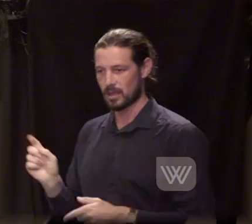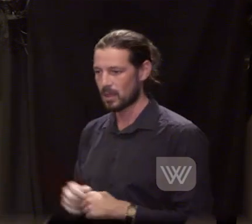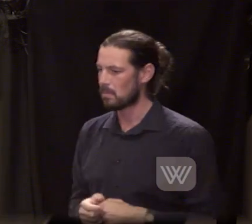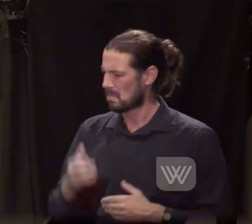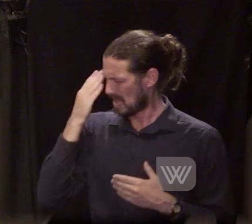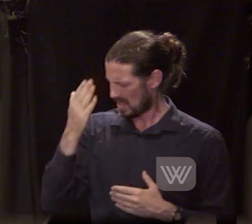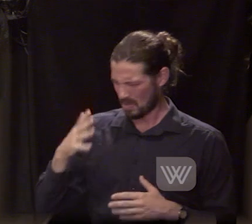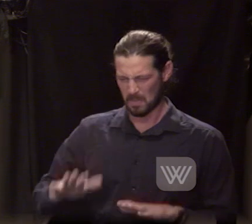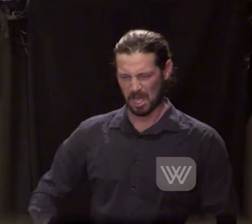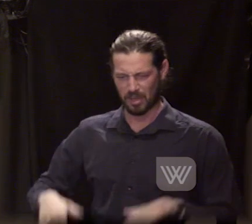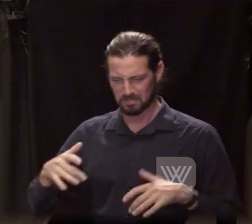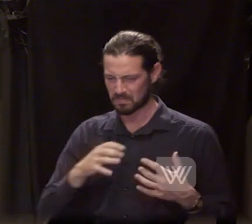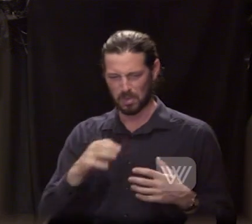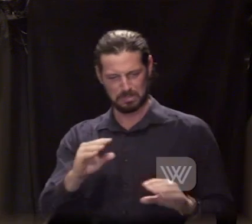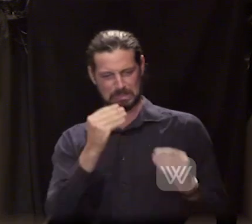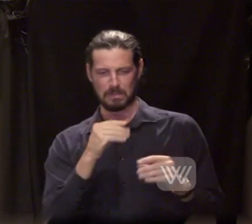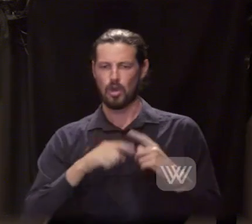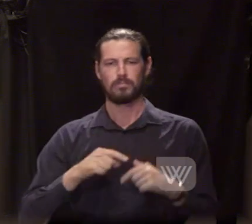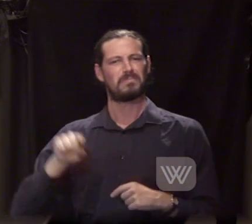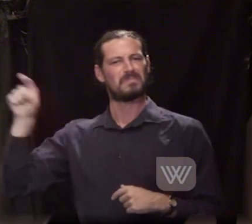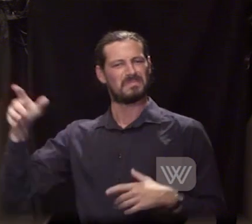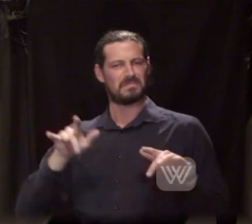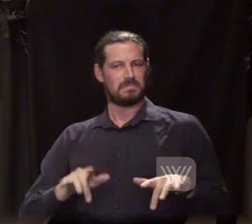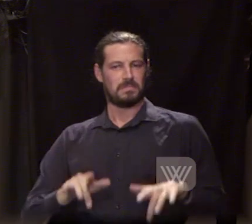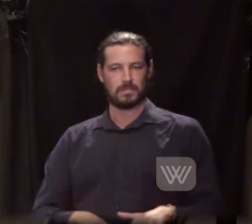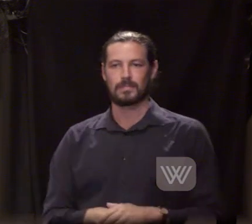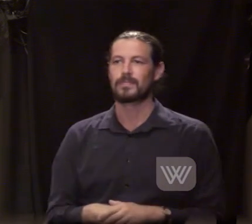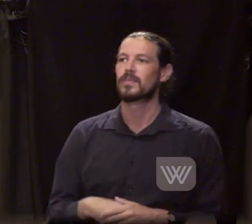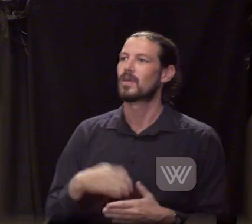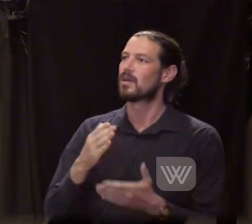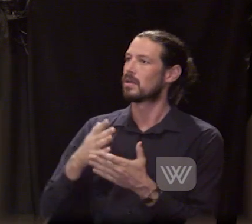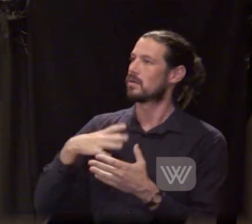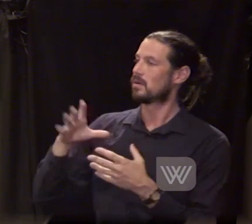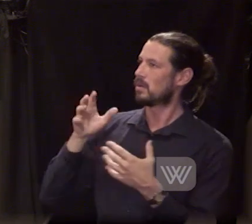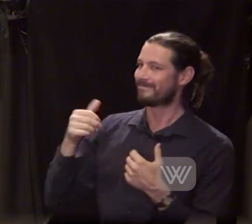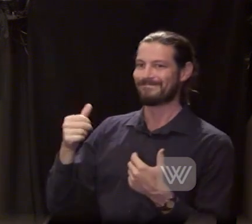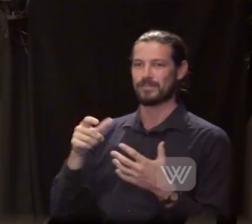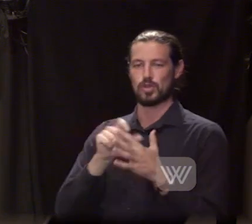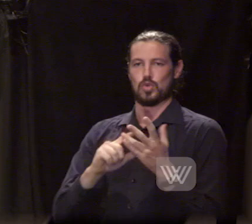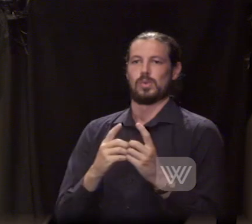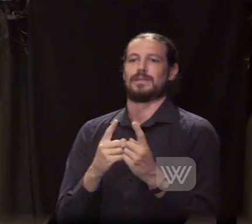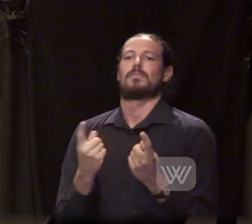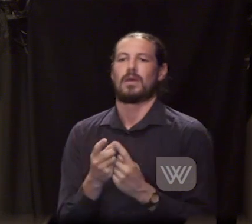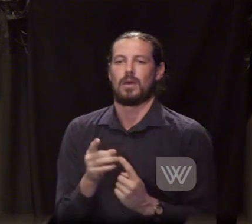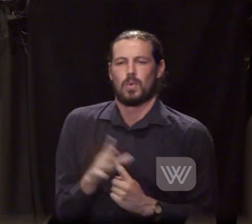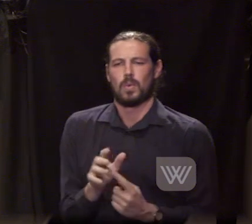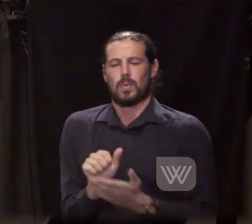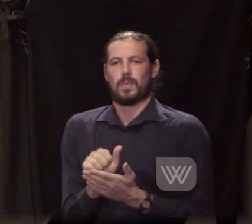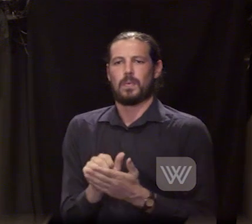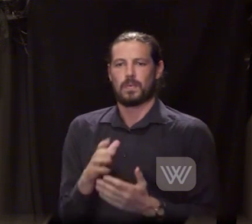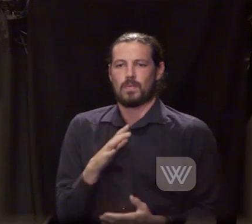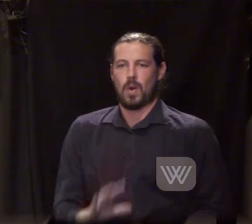a well-researched area. And so, yeah, I've definitely always had the higher calling to want to do something. And I think all of us